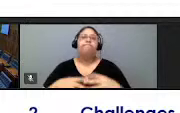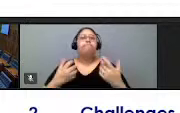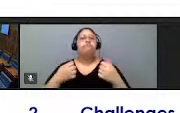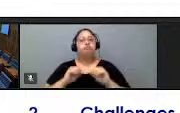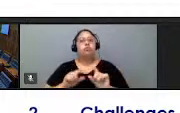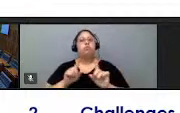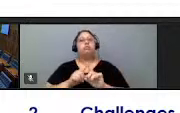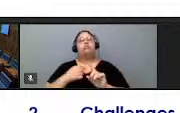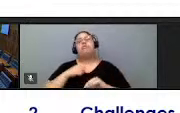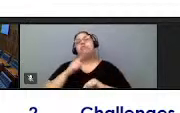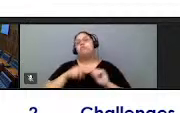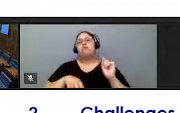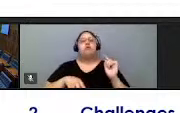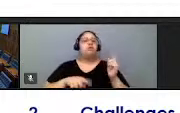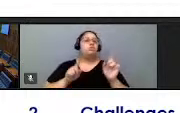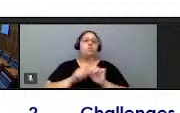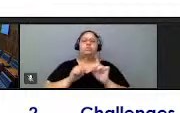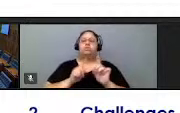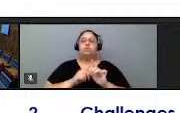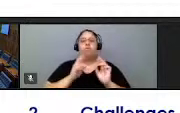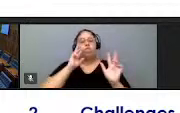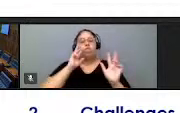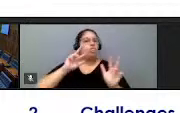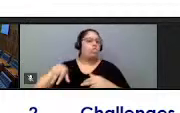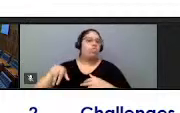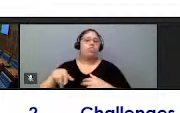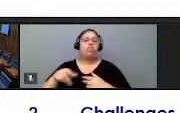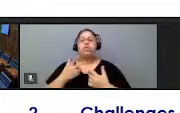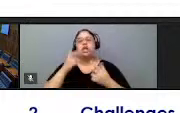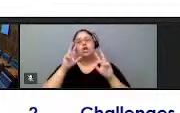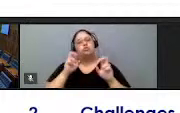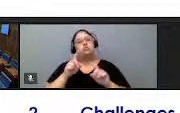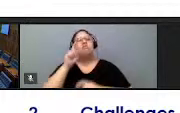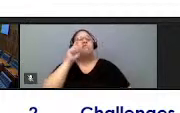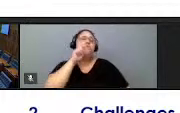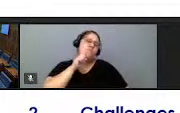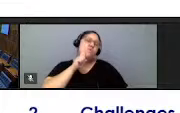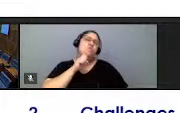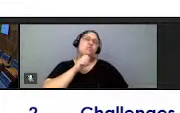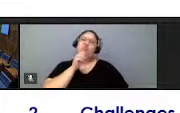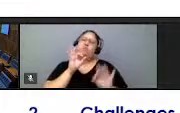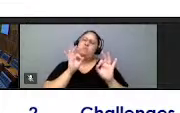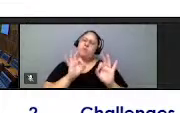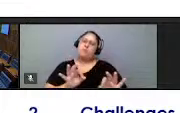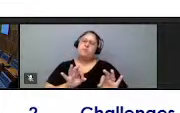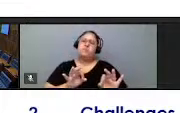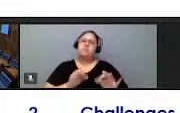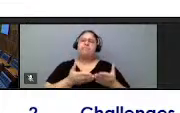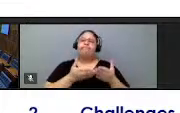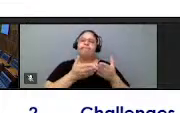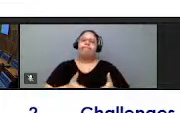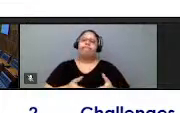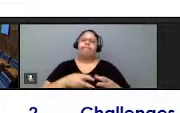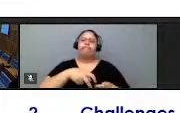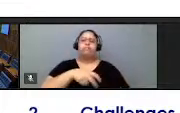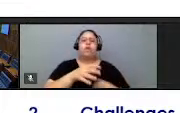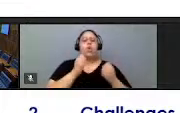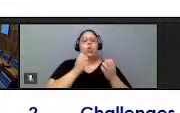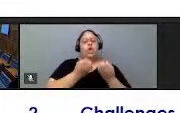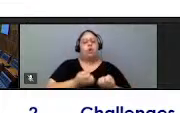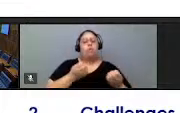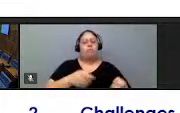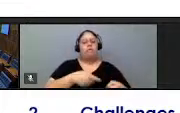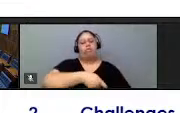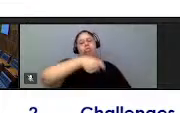we cannot get past the issue of the old and in inadequate Fleet of heavy lifting equipment so that's